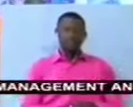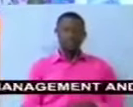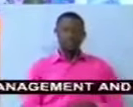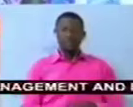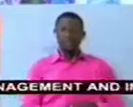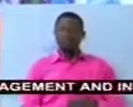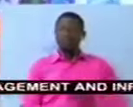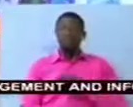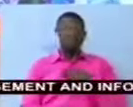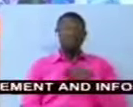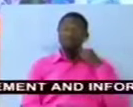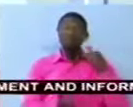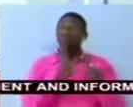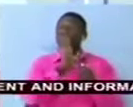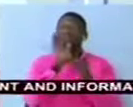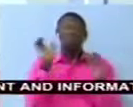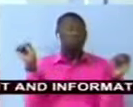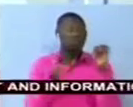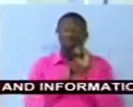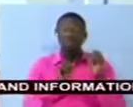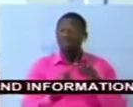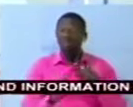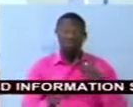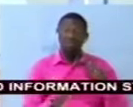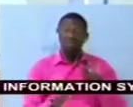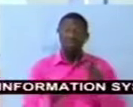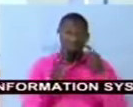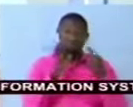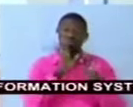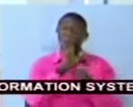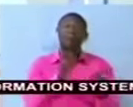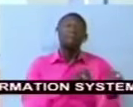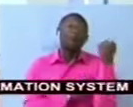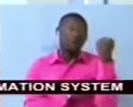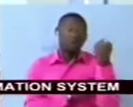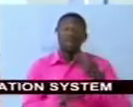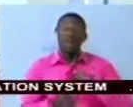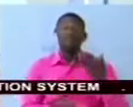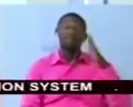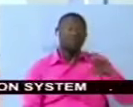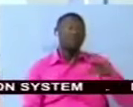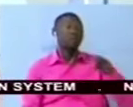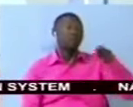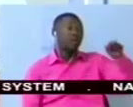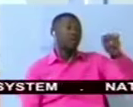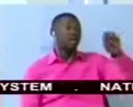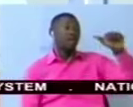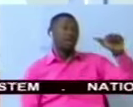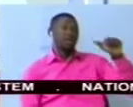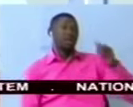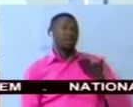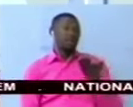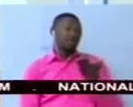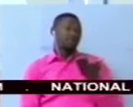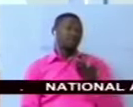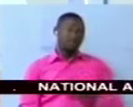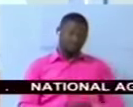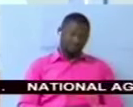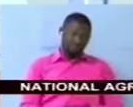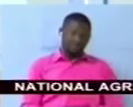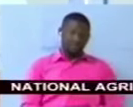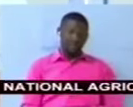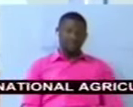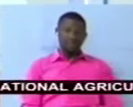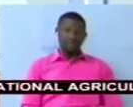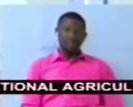show anything, only their strength of being an NIA officer. Only their power. Their powers. And what did they